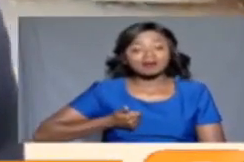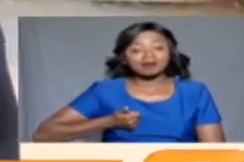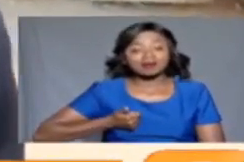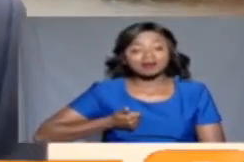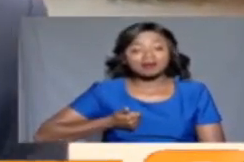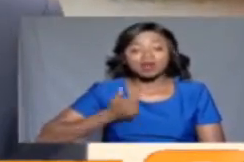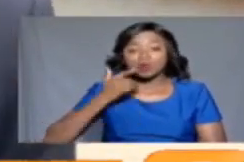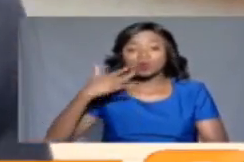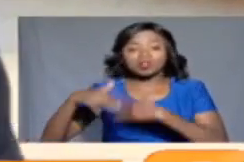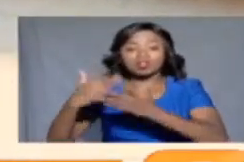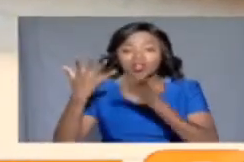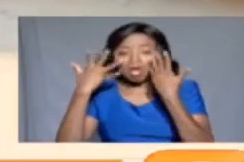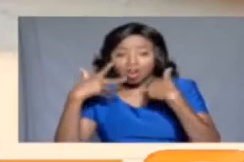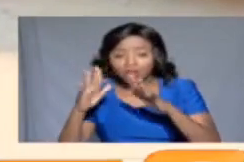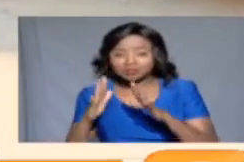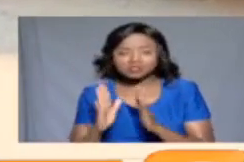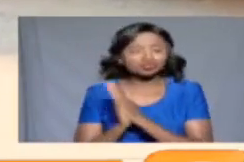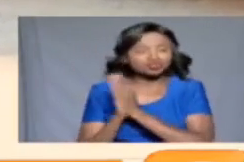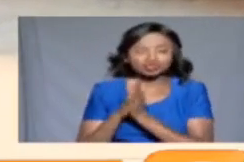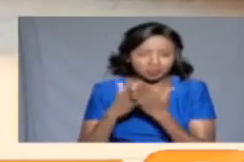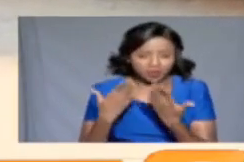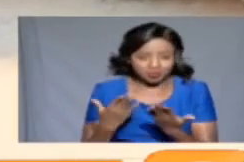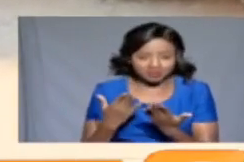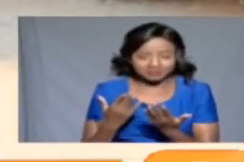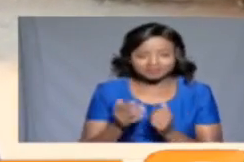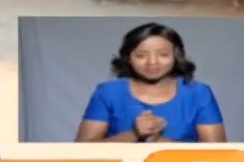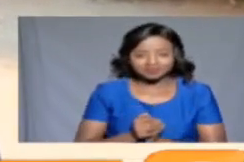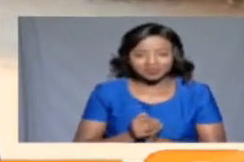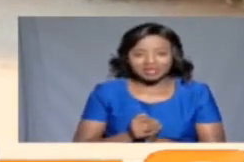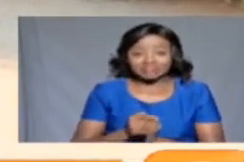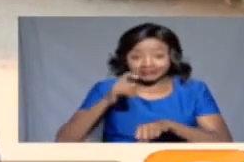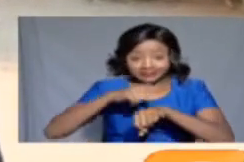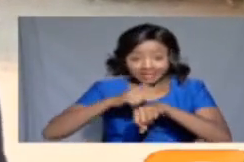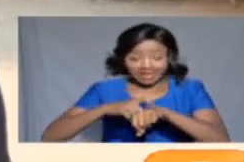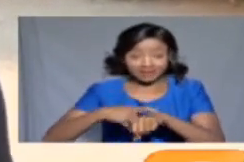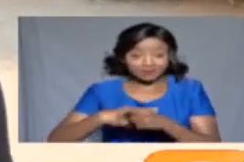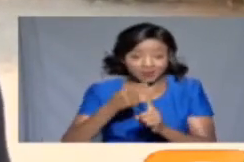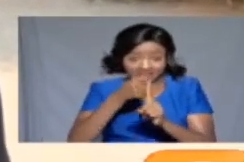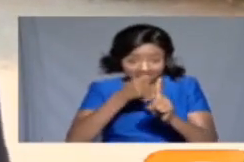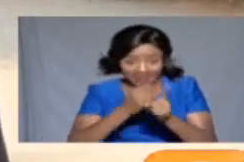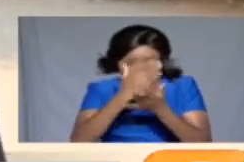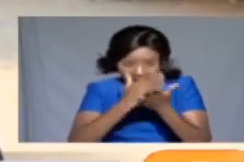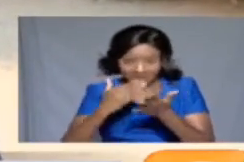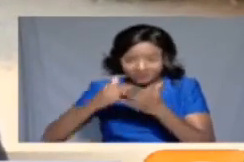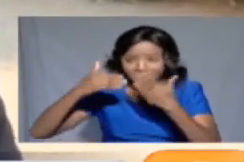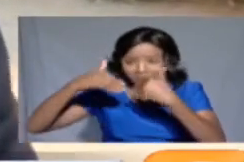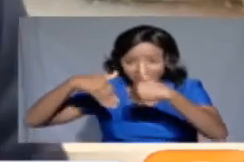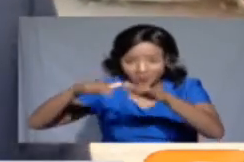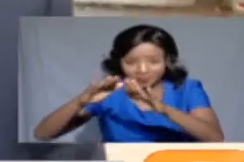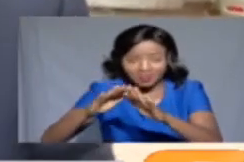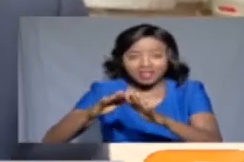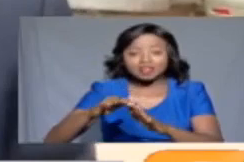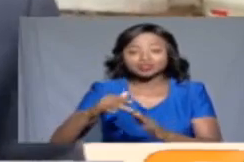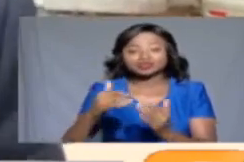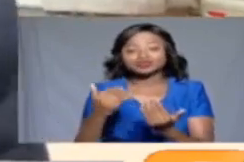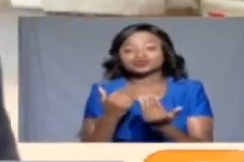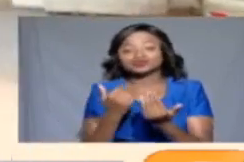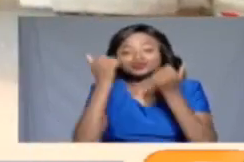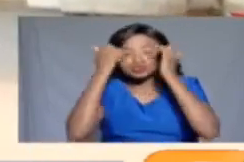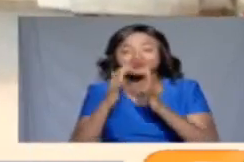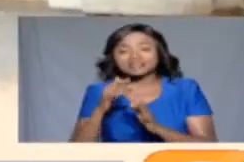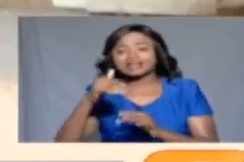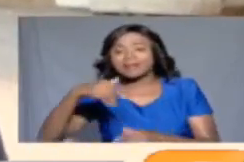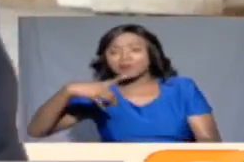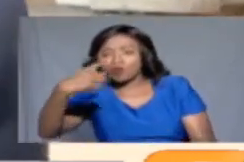who went missing, this is the story. We broke for midterm, and after breaking for midterm, students were sent back by